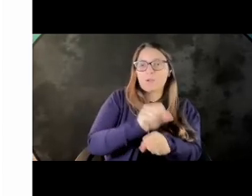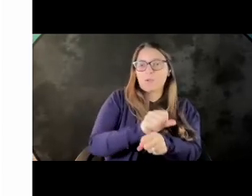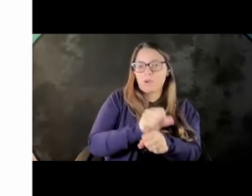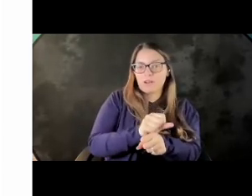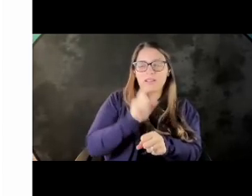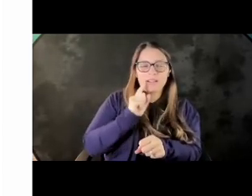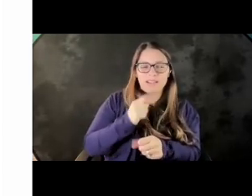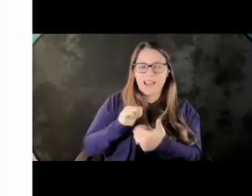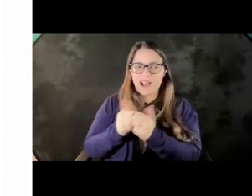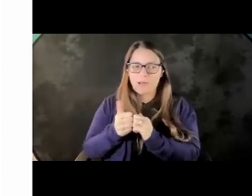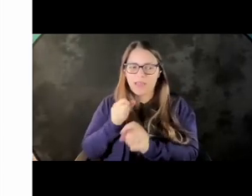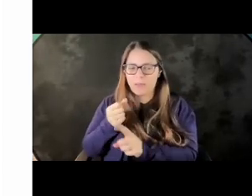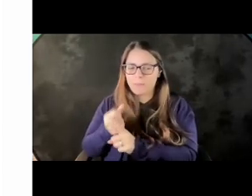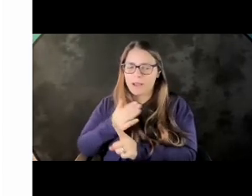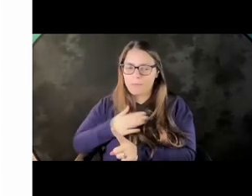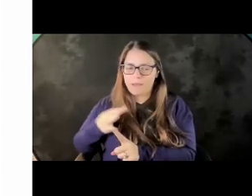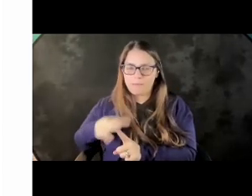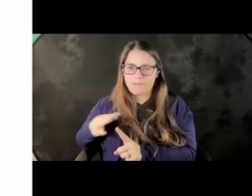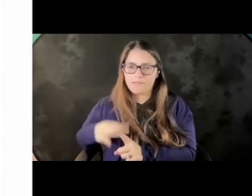those benefits.